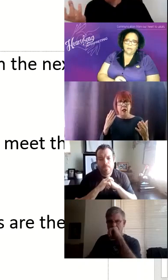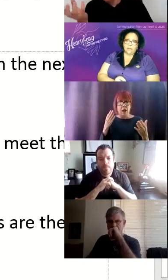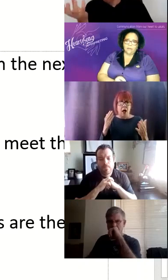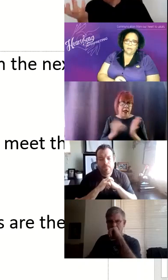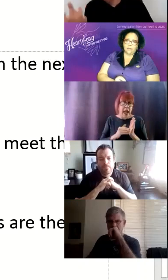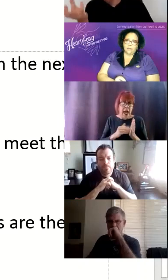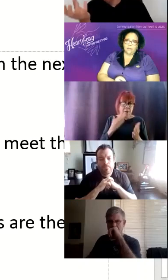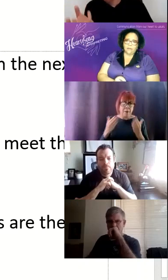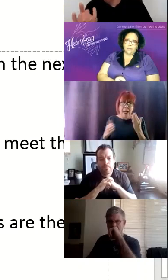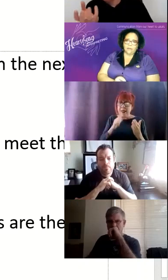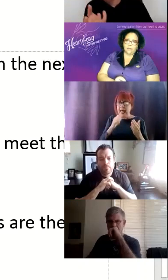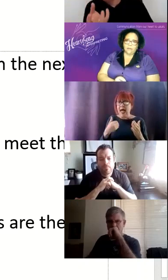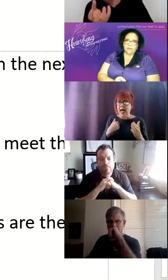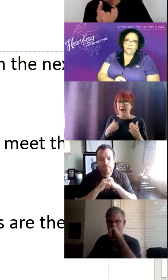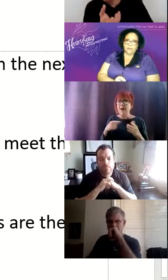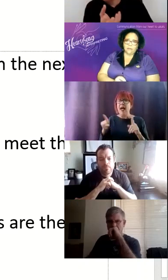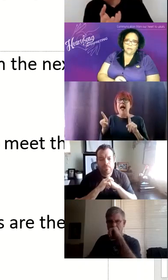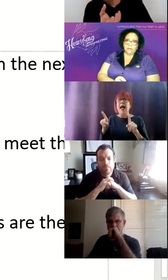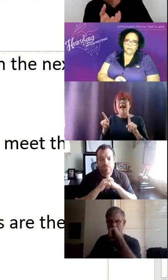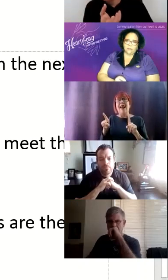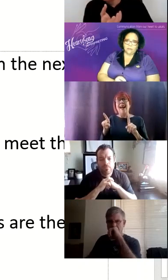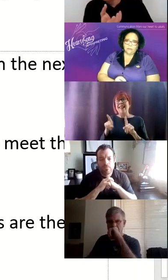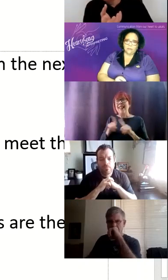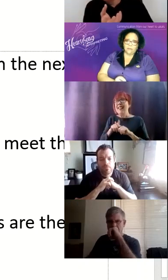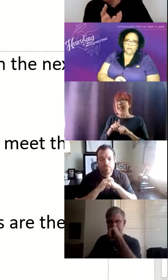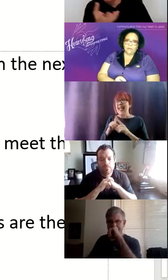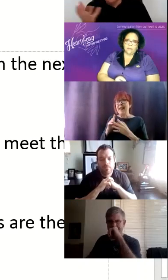I would say, people to carry on the prior